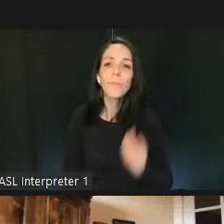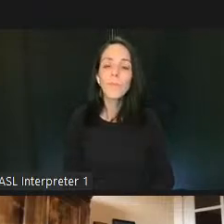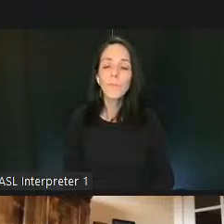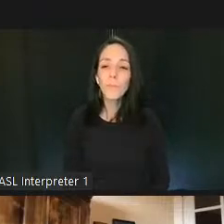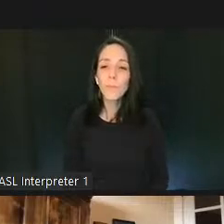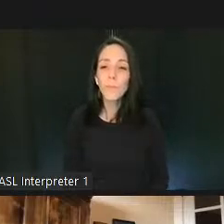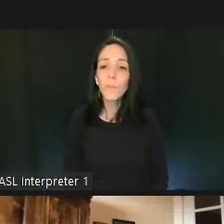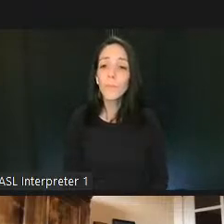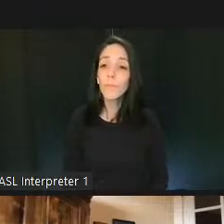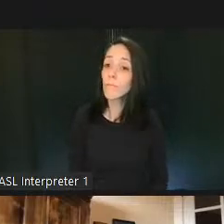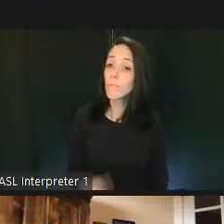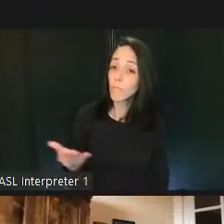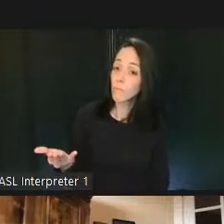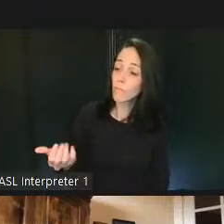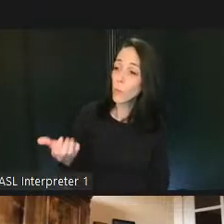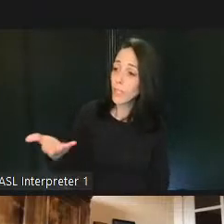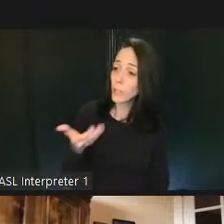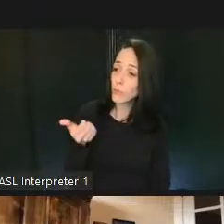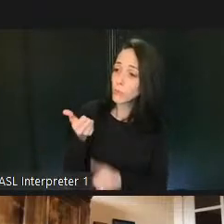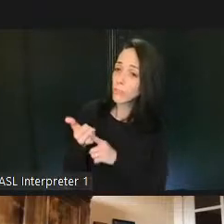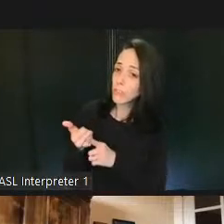Mr. Zhu. Yes.